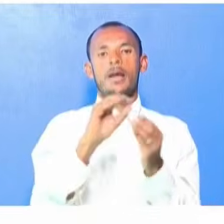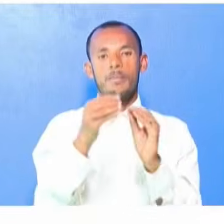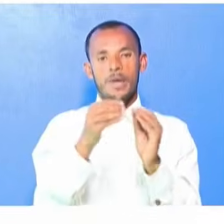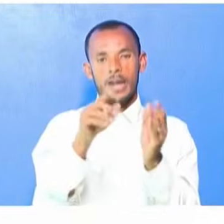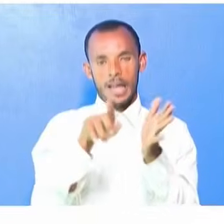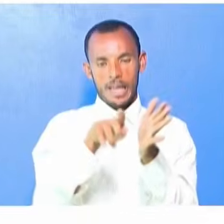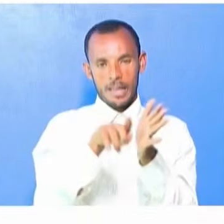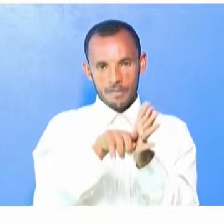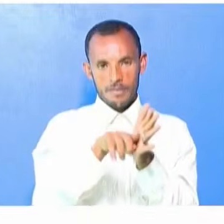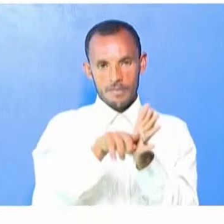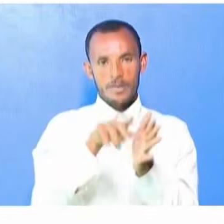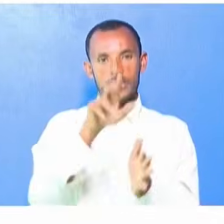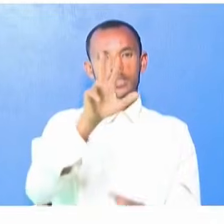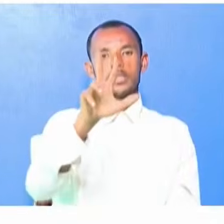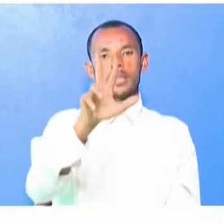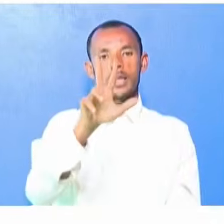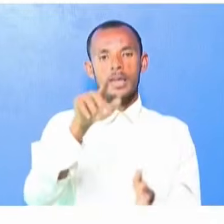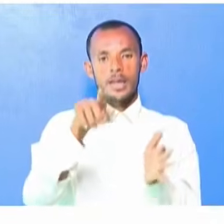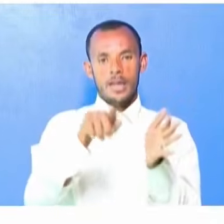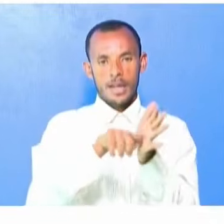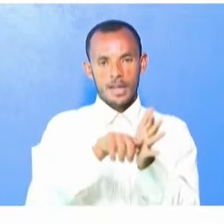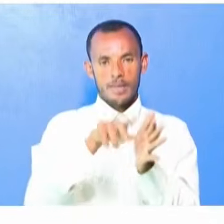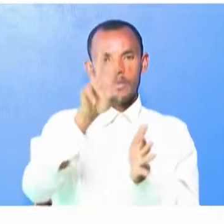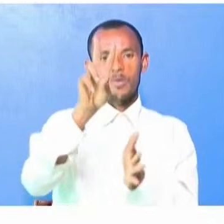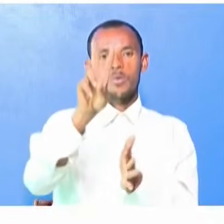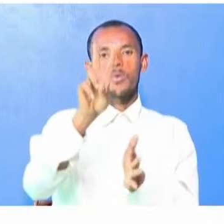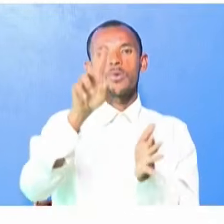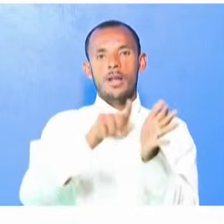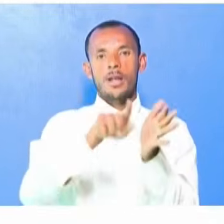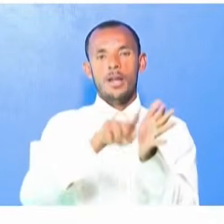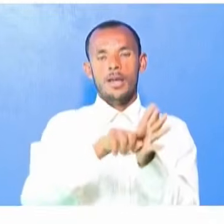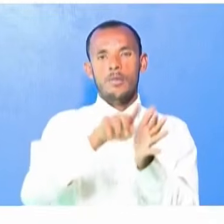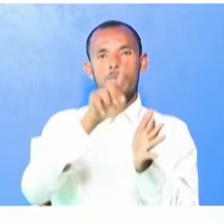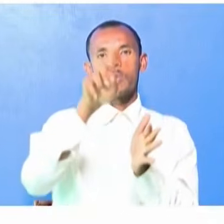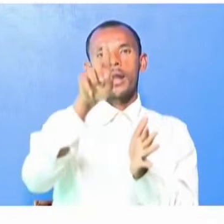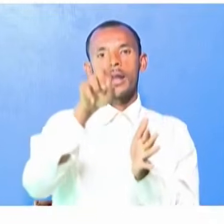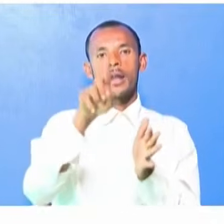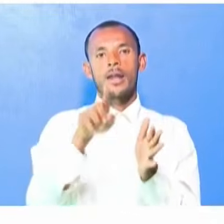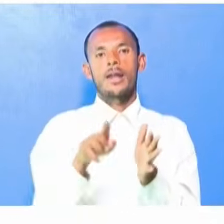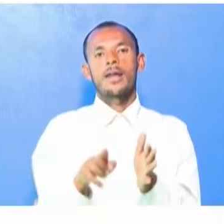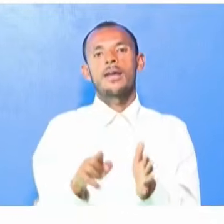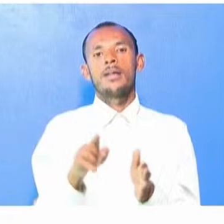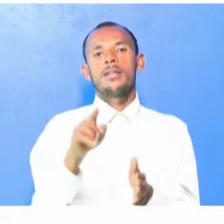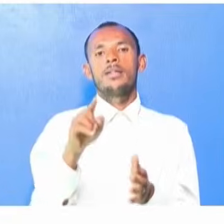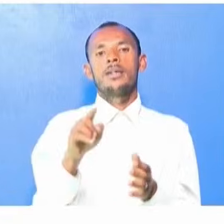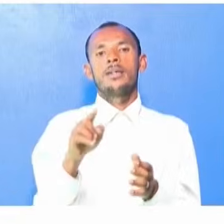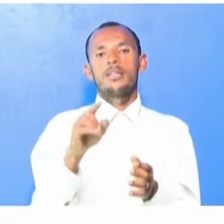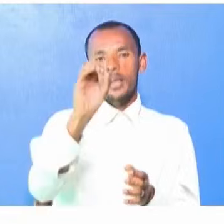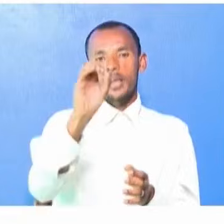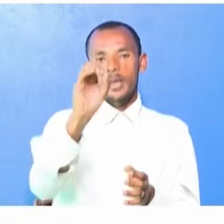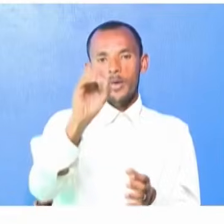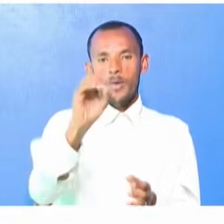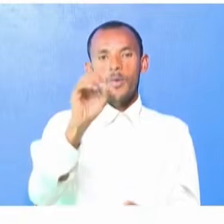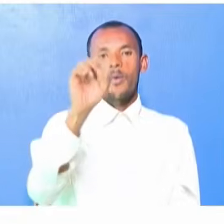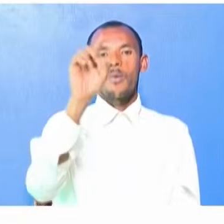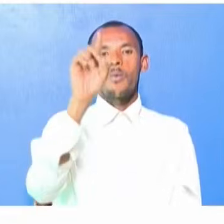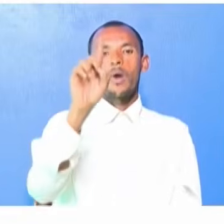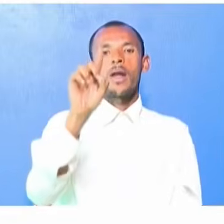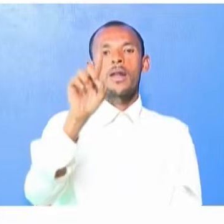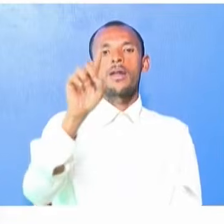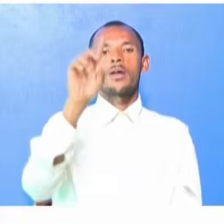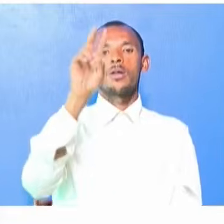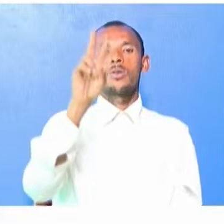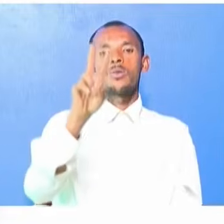like -3, -2, -1 to the right, 0, 1,